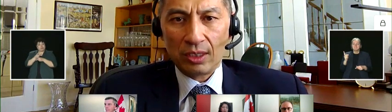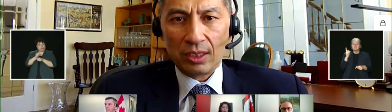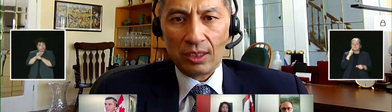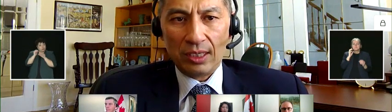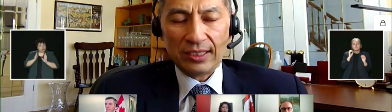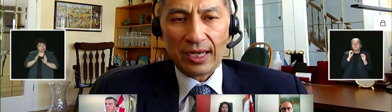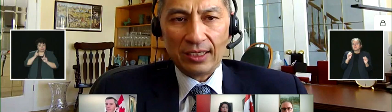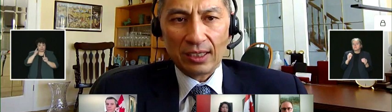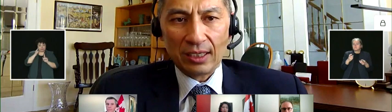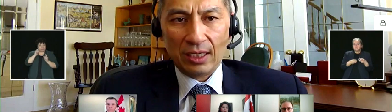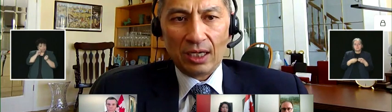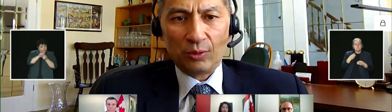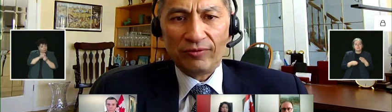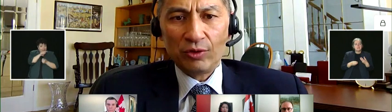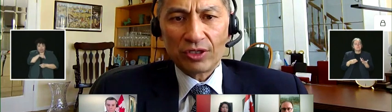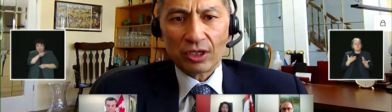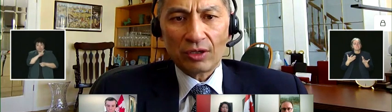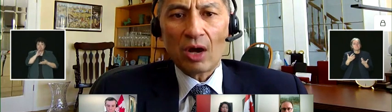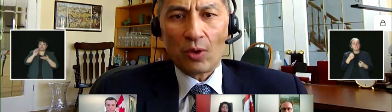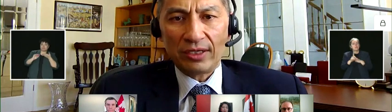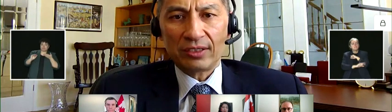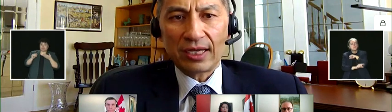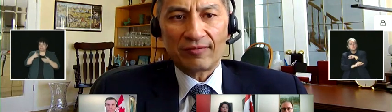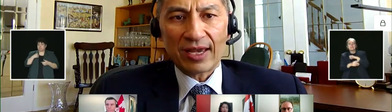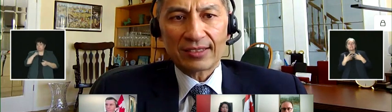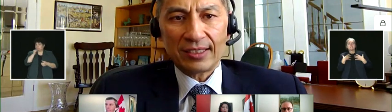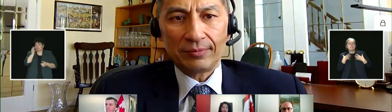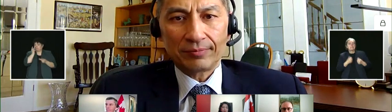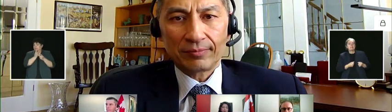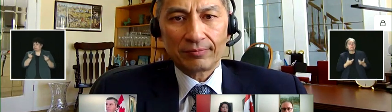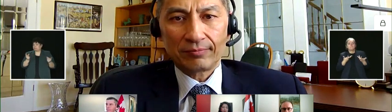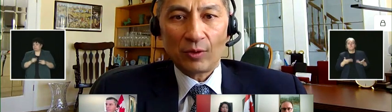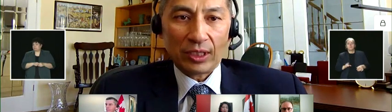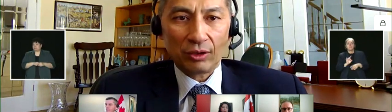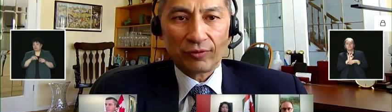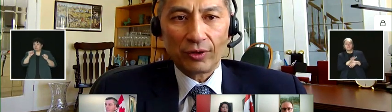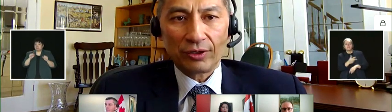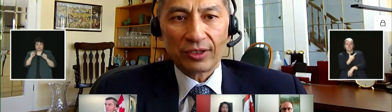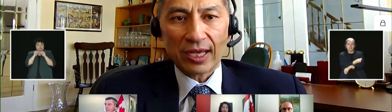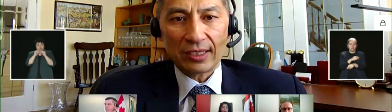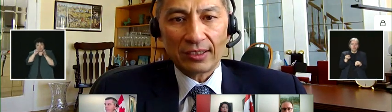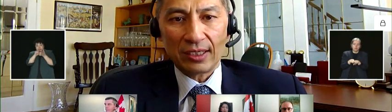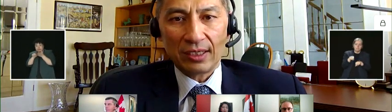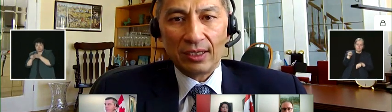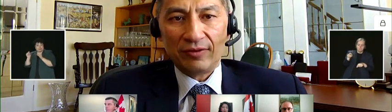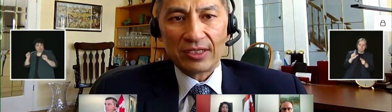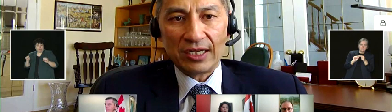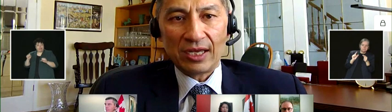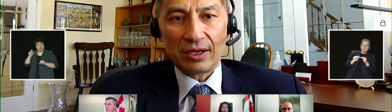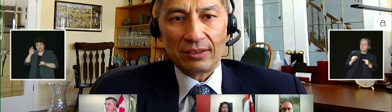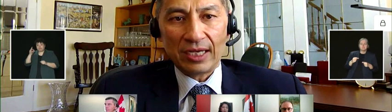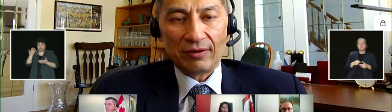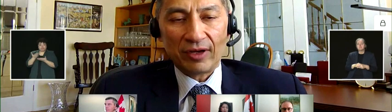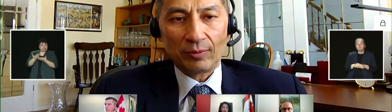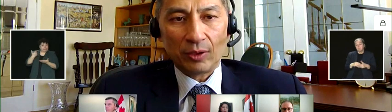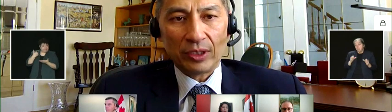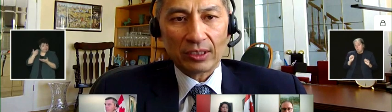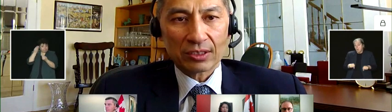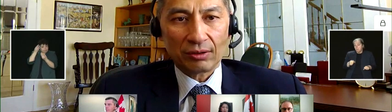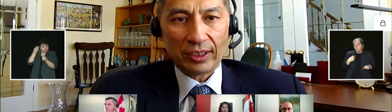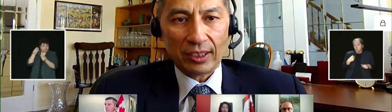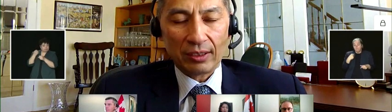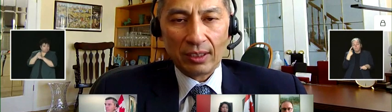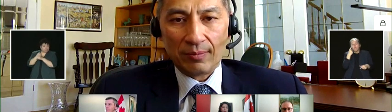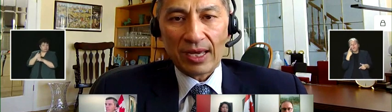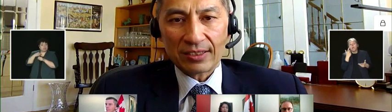you indicating, refusing or not wanting to take the vaccine. But we can look further into that, and if there's any other data available, we